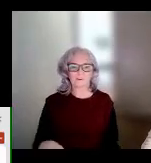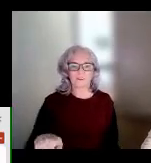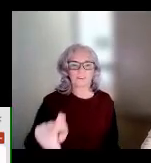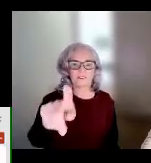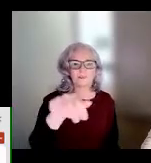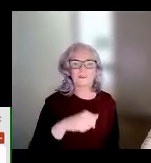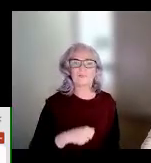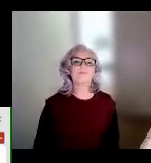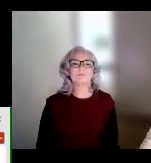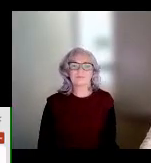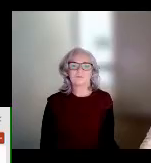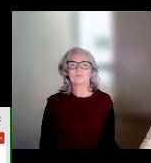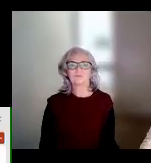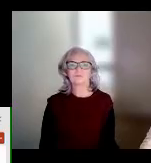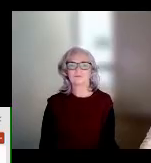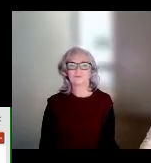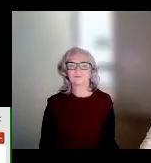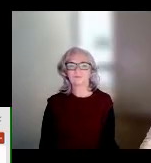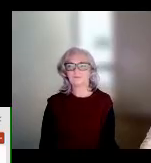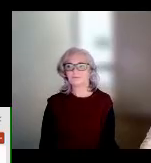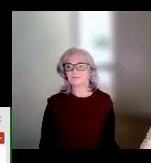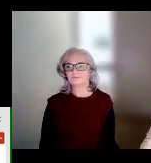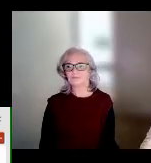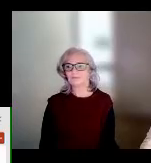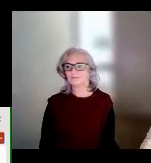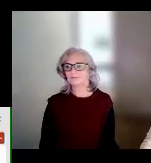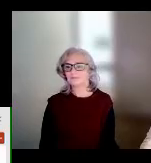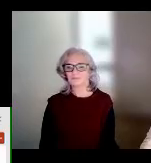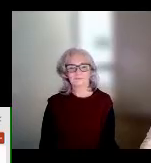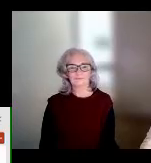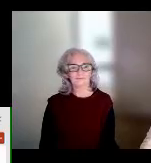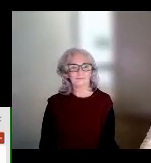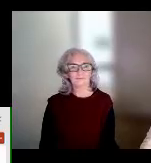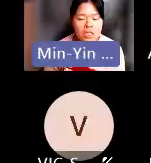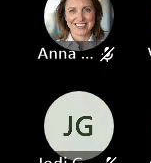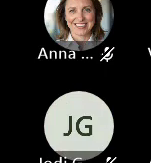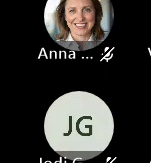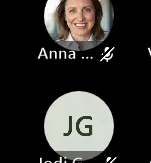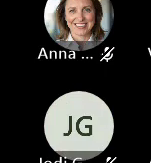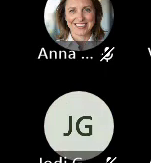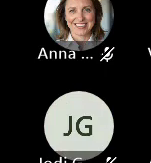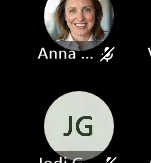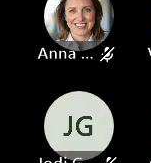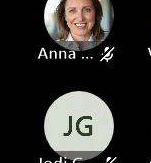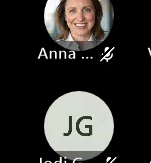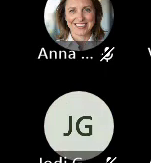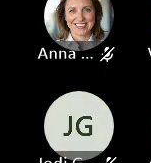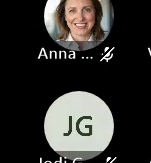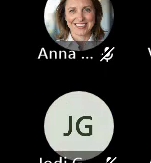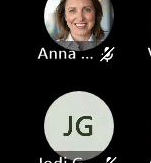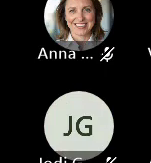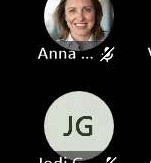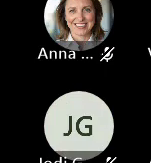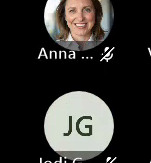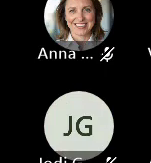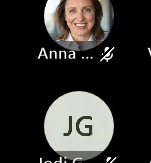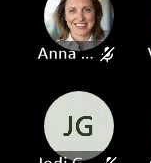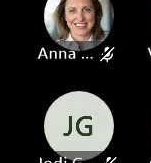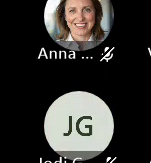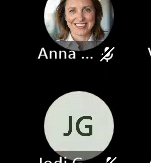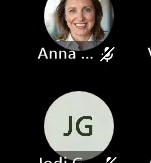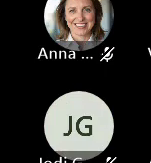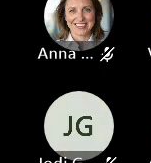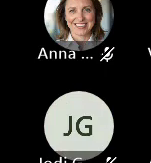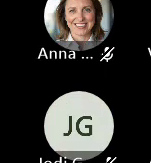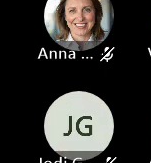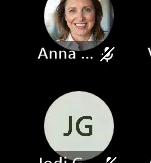you do have a question, feel free to pop it into either raise your hand or pop it into the Q&A box on the top left hand